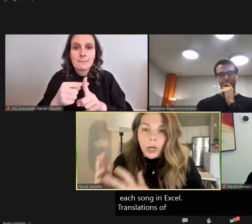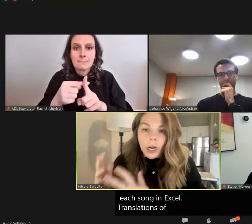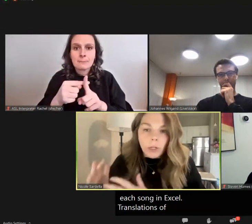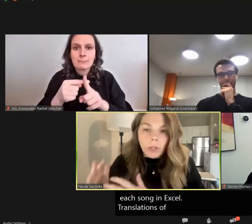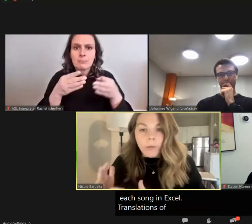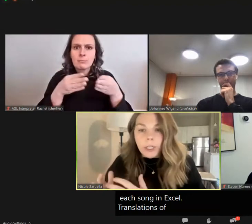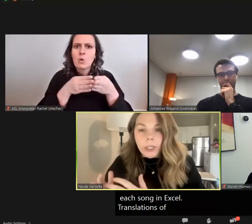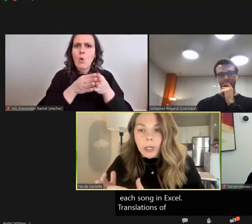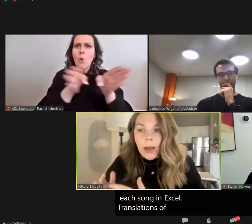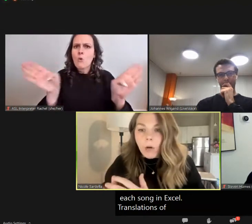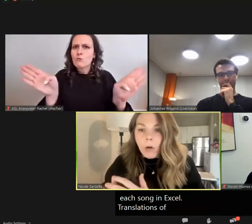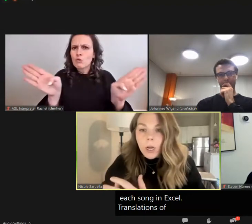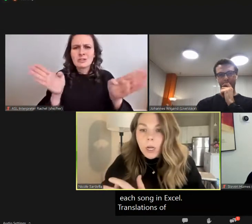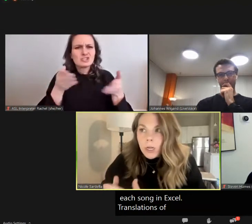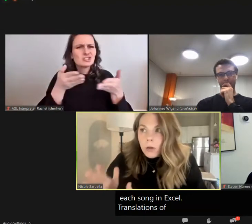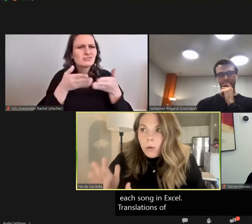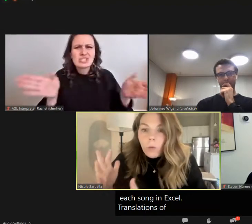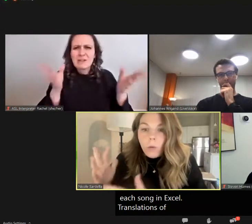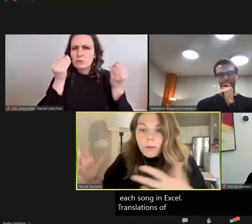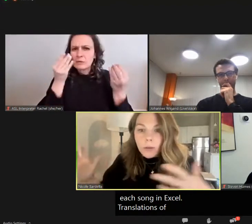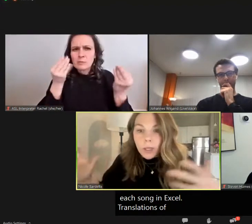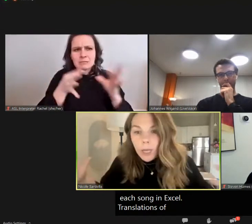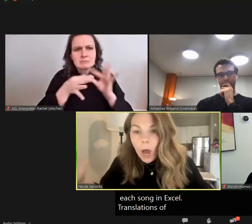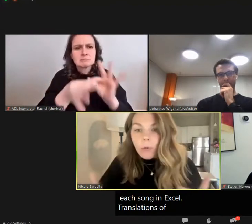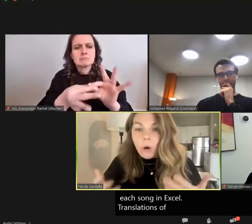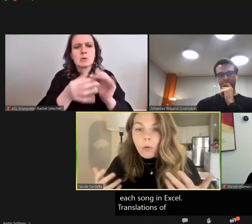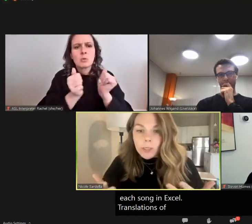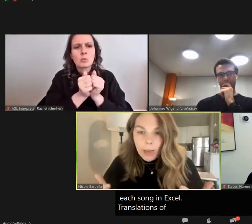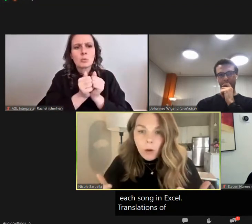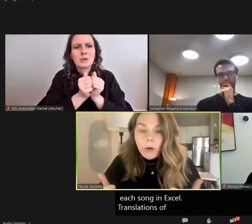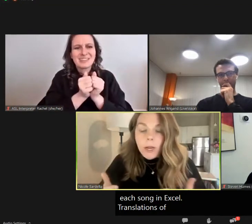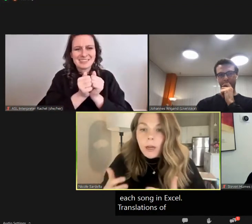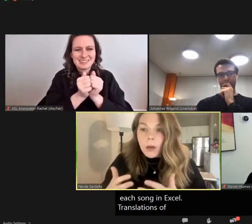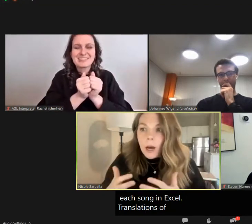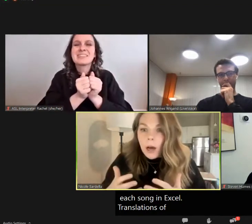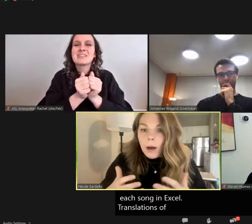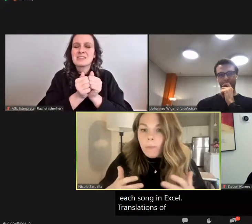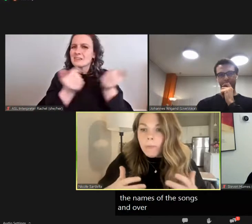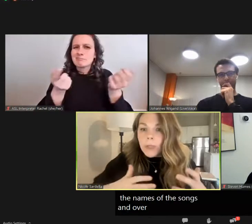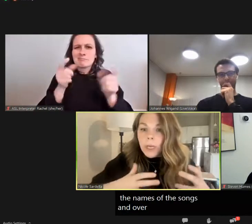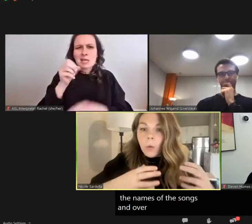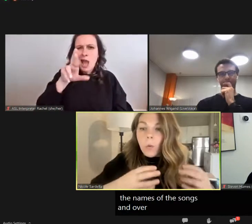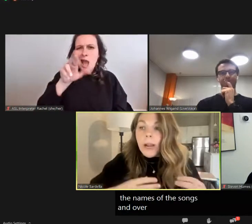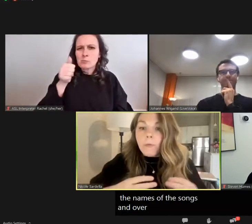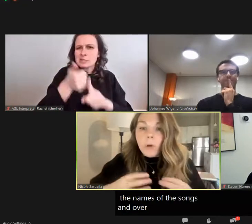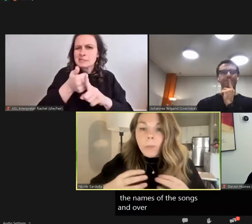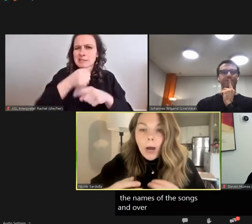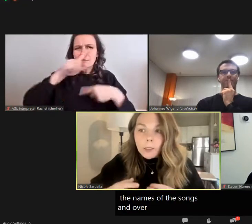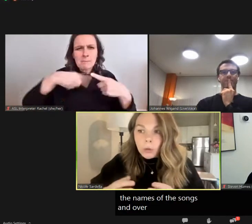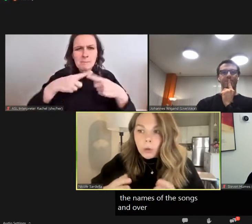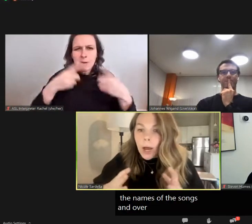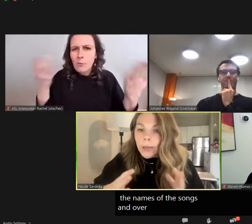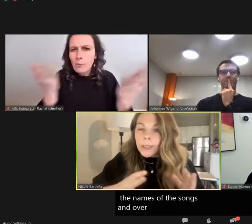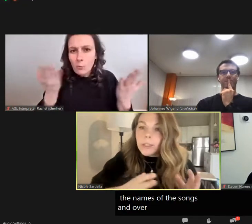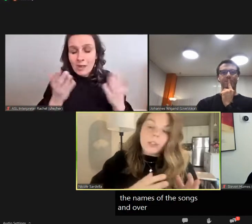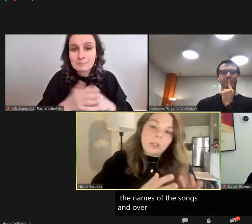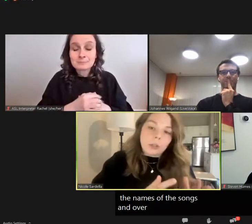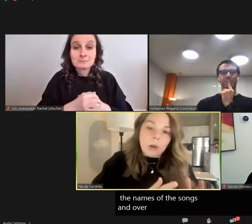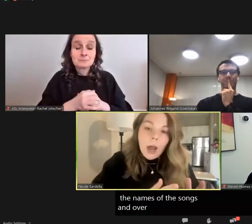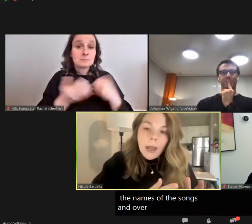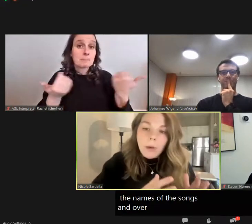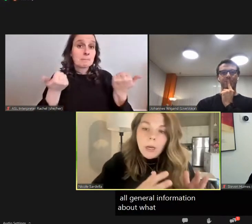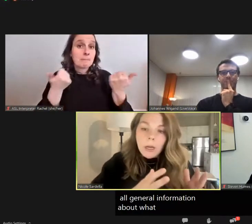overall like general information about what the opera was about. Whenever possible, I